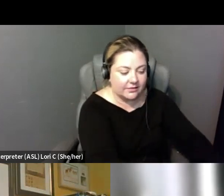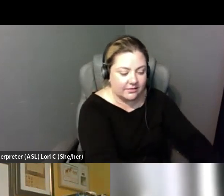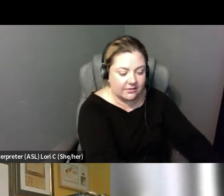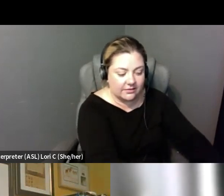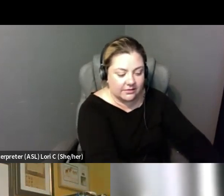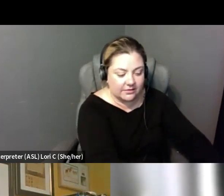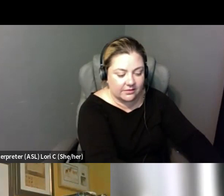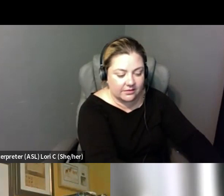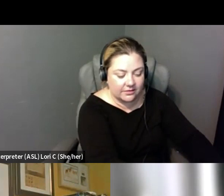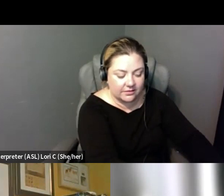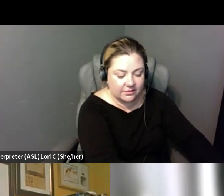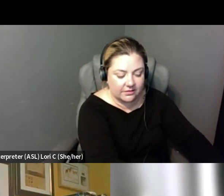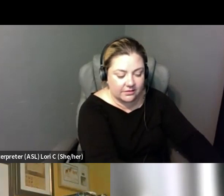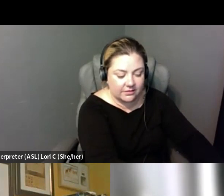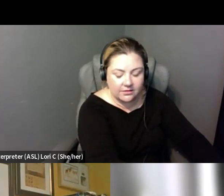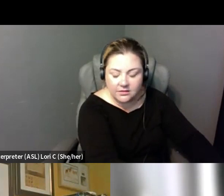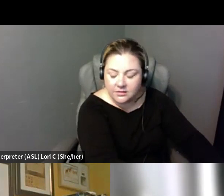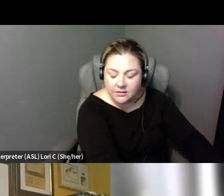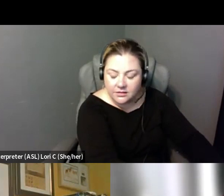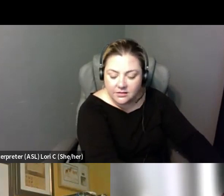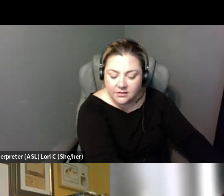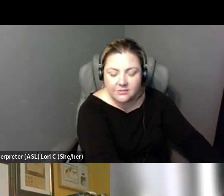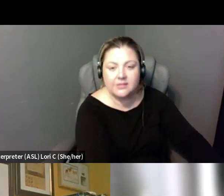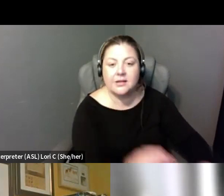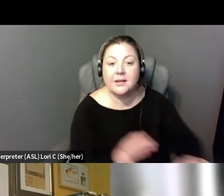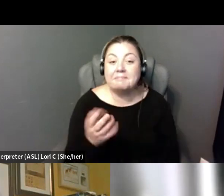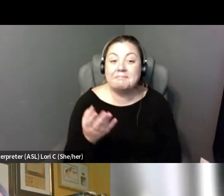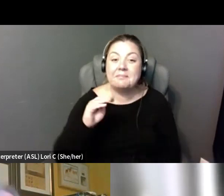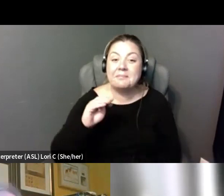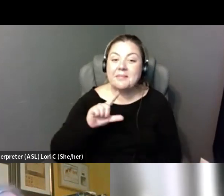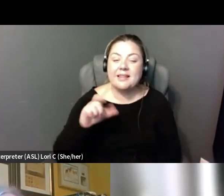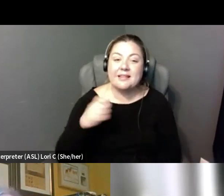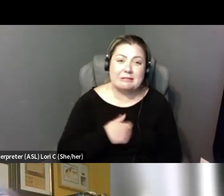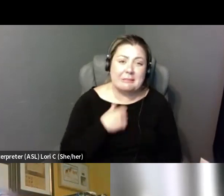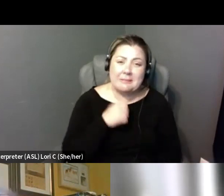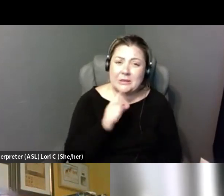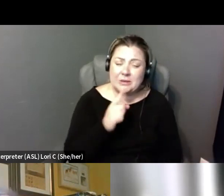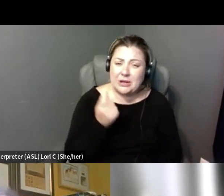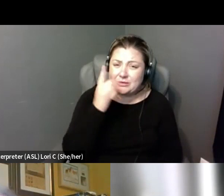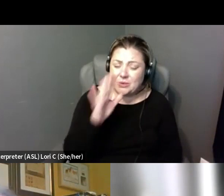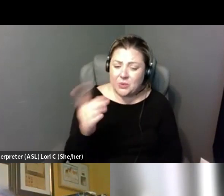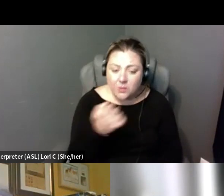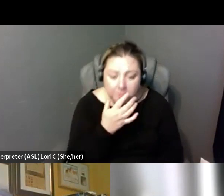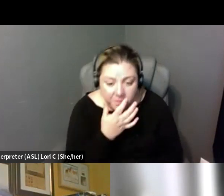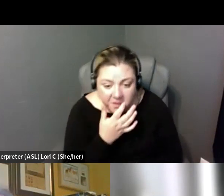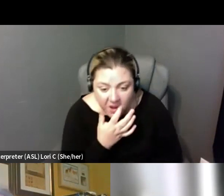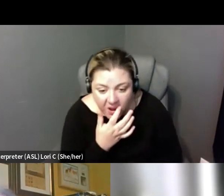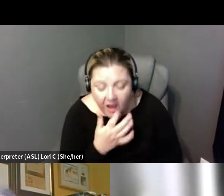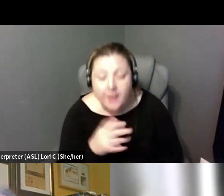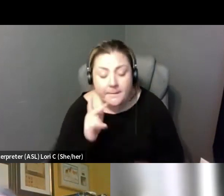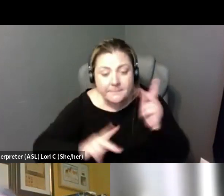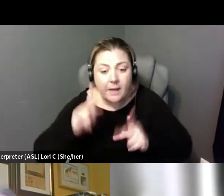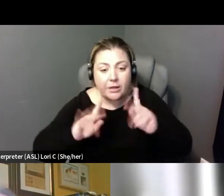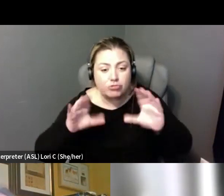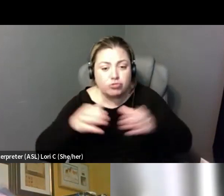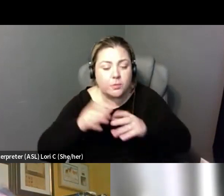I'm sorry, I'm not sure I understood your question. I'm thinking about a population which is resilient. For example,